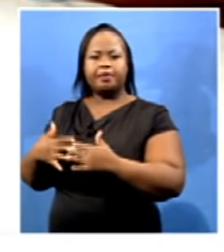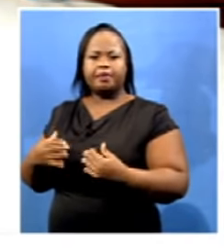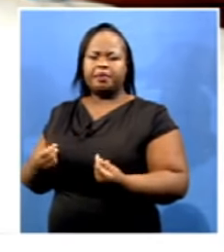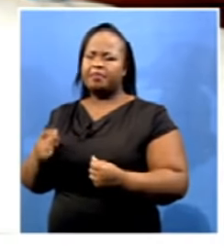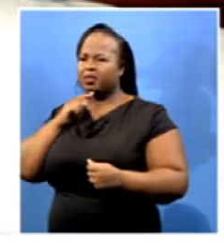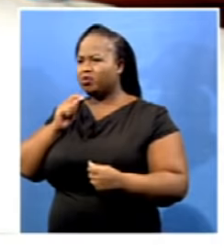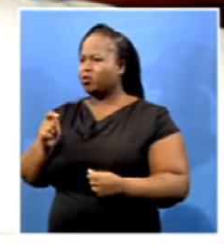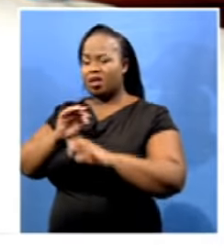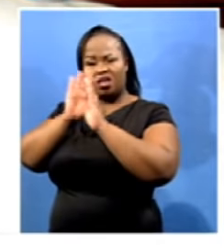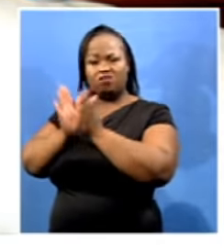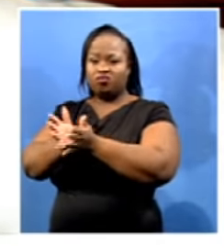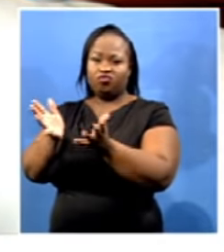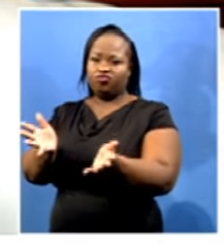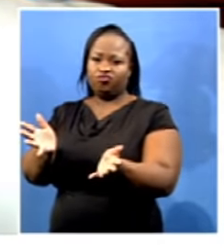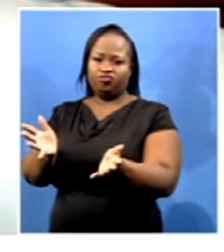is.